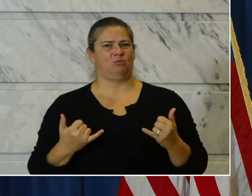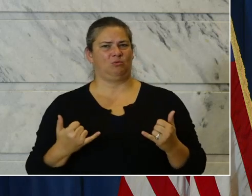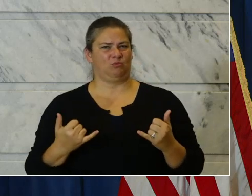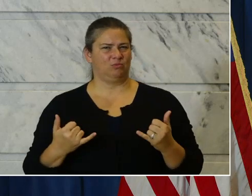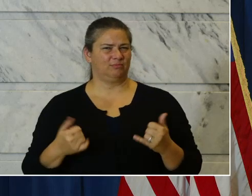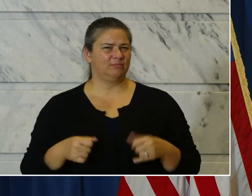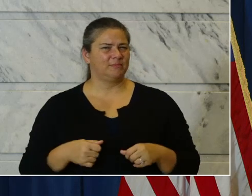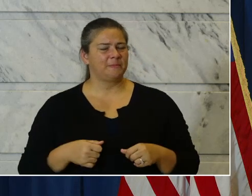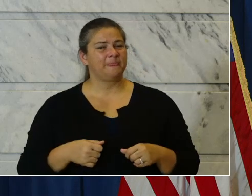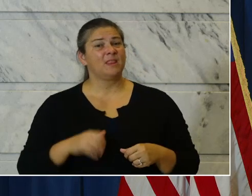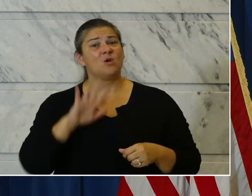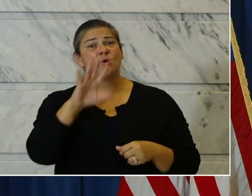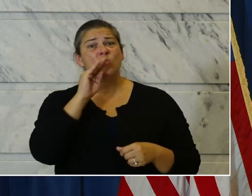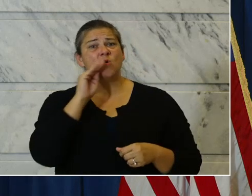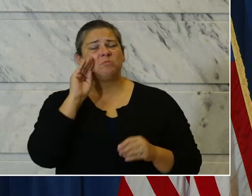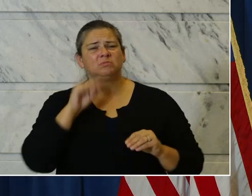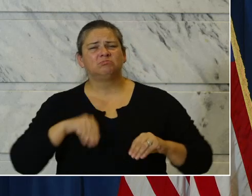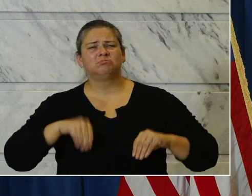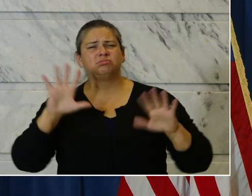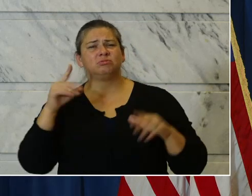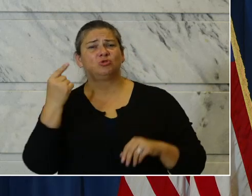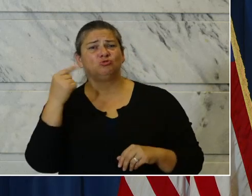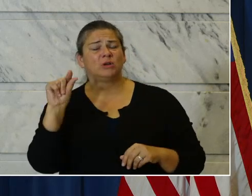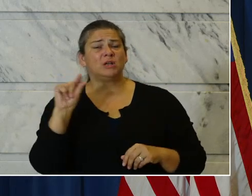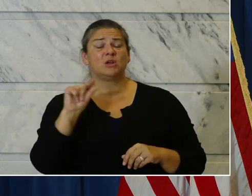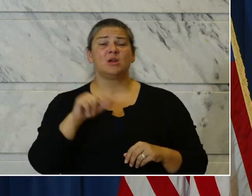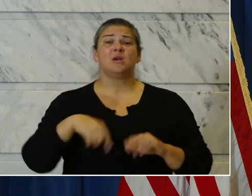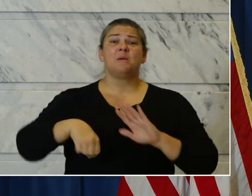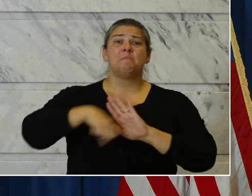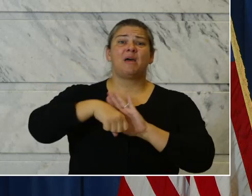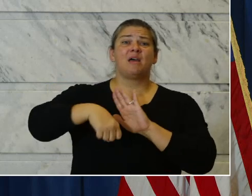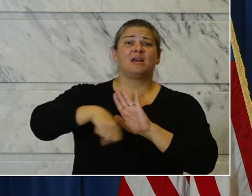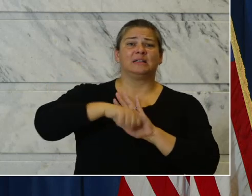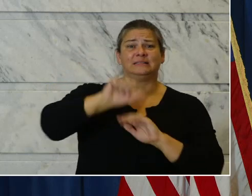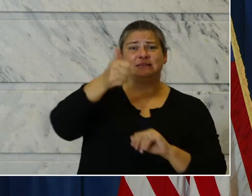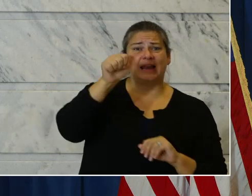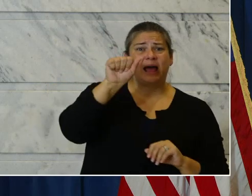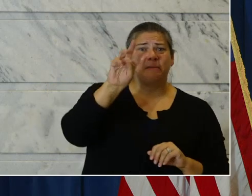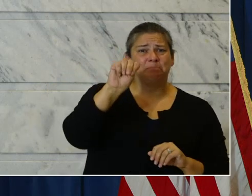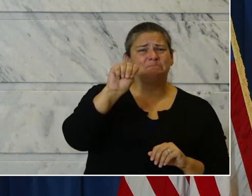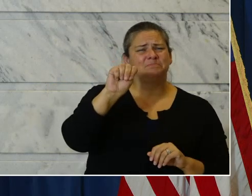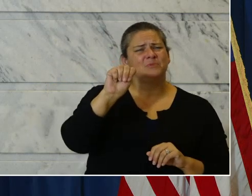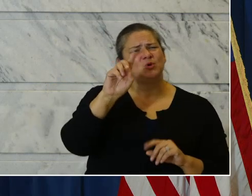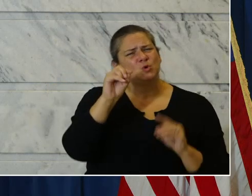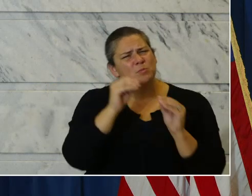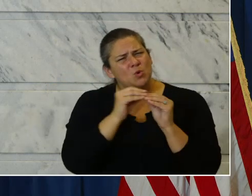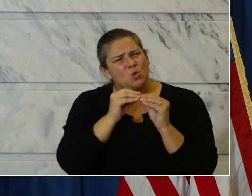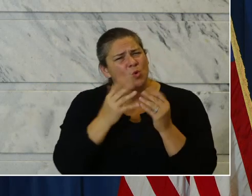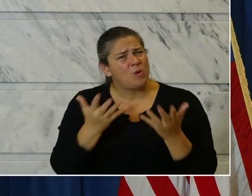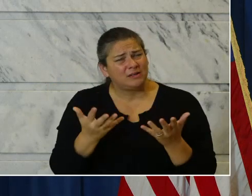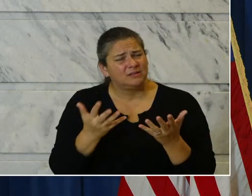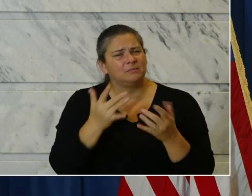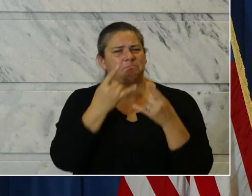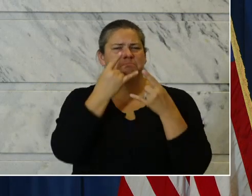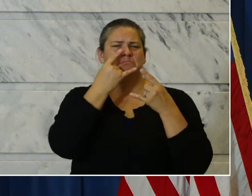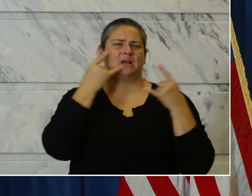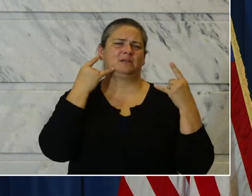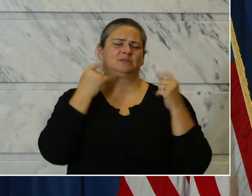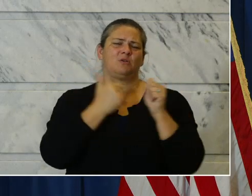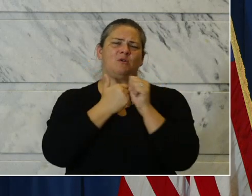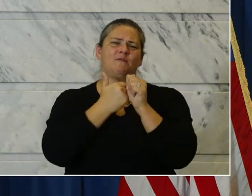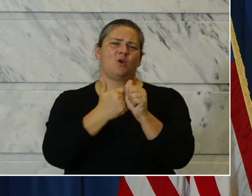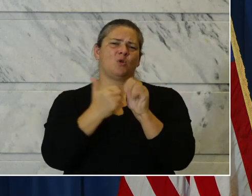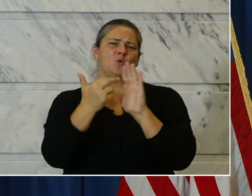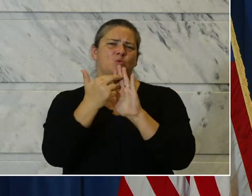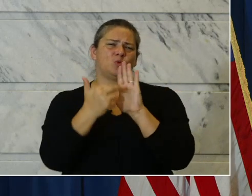let's light our homes up green. Let's ring our bells at 10 a.m., but let's do more than that. Let's wear the masks and follow the rules to make